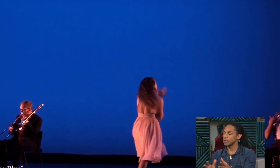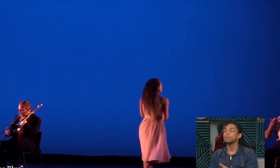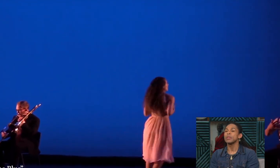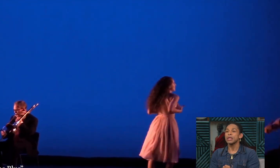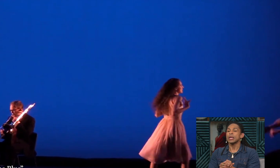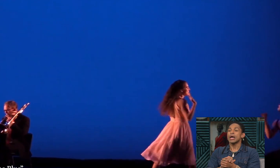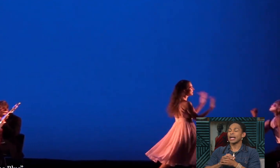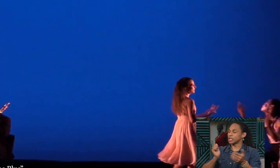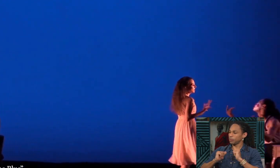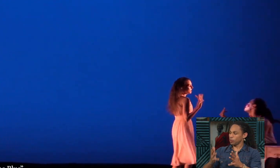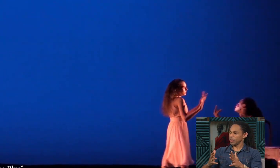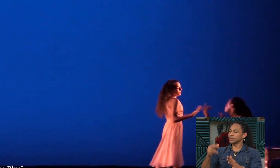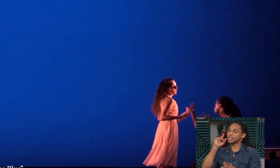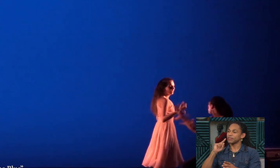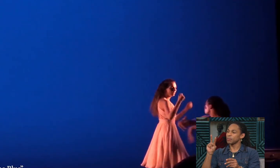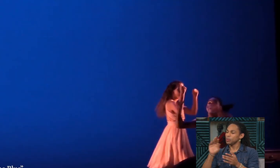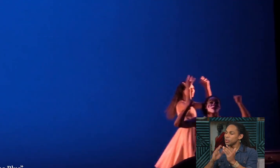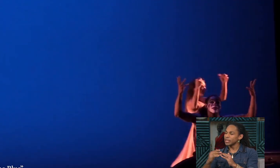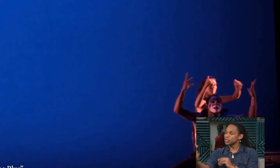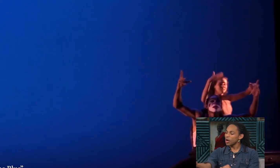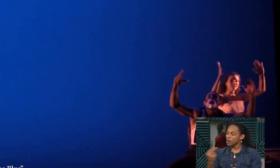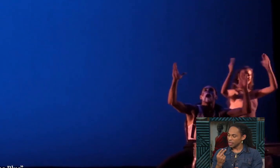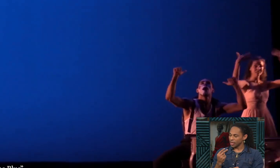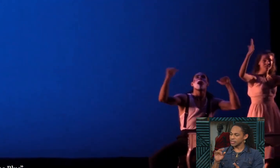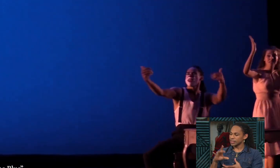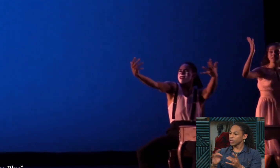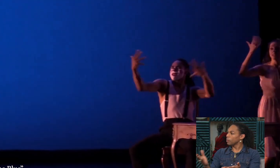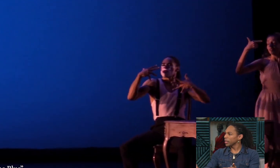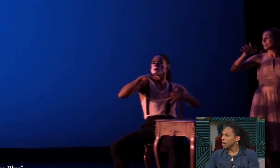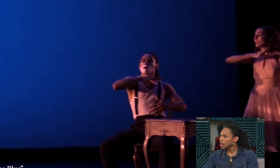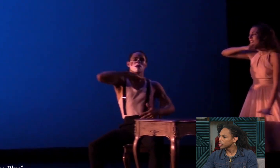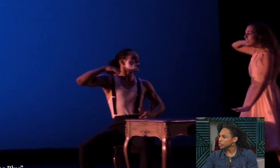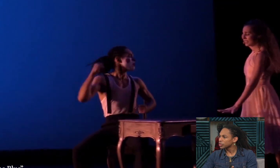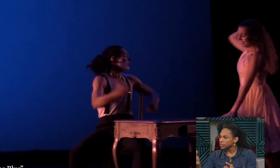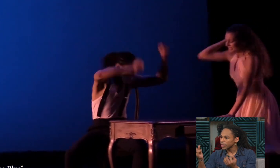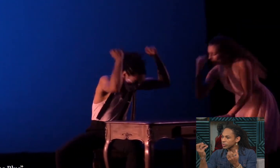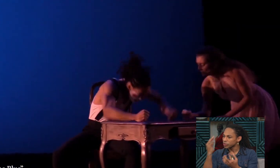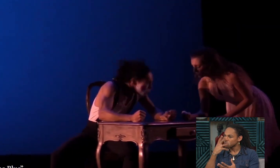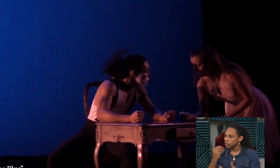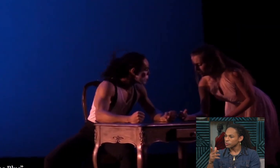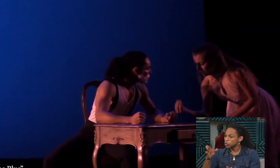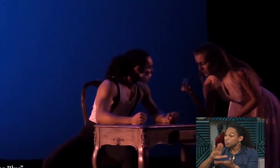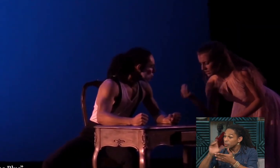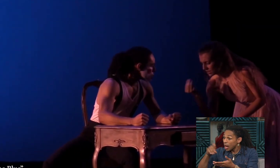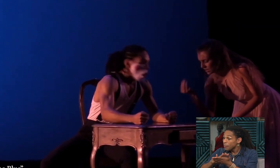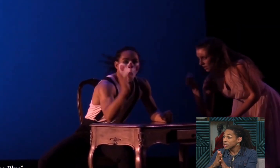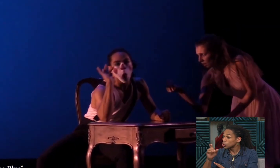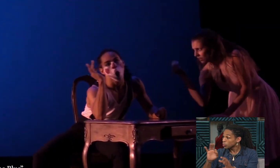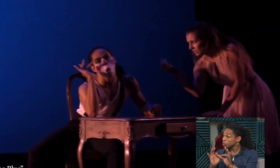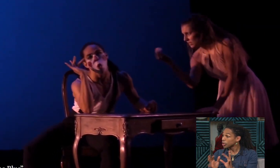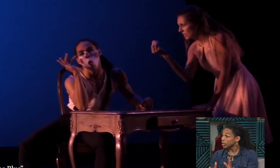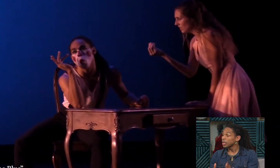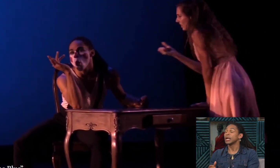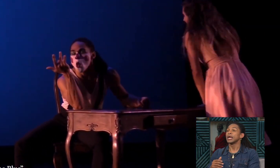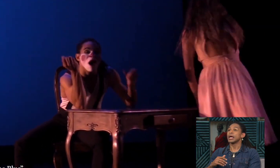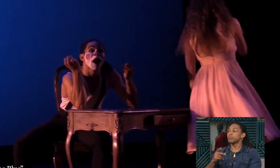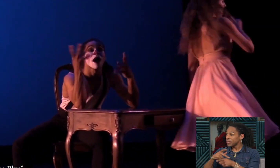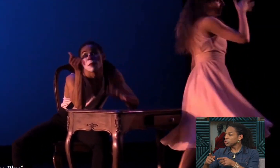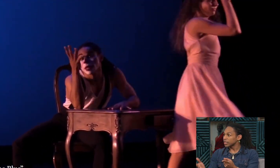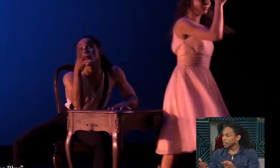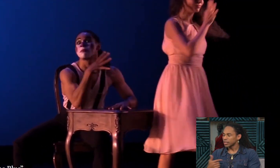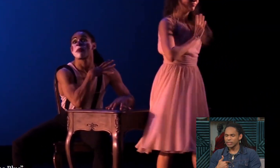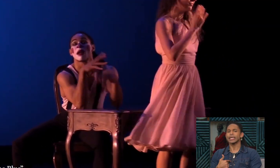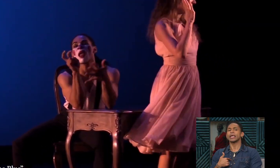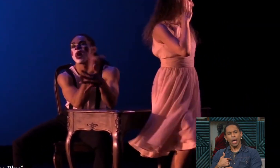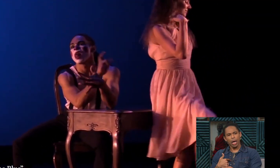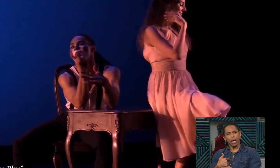acrobatics, right? I did a performance and the deaf community saw me and said, oh my gosh, your sign language is so beautiful, you should become an interpreter